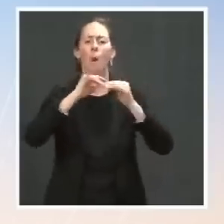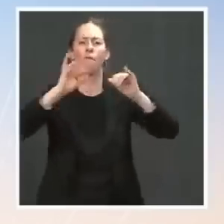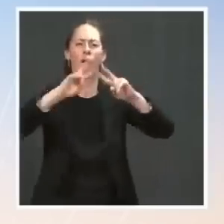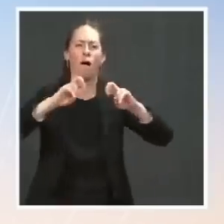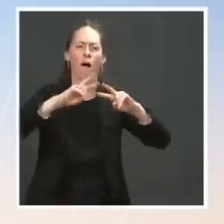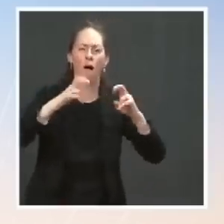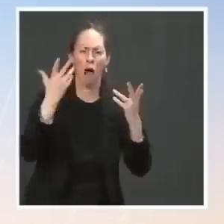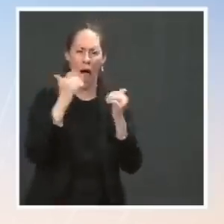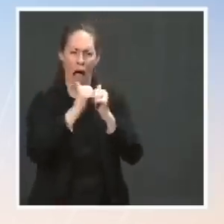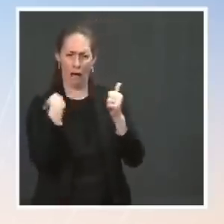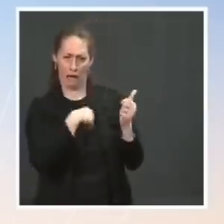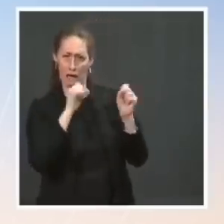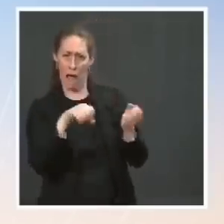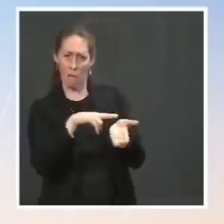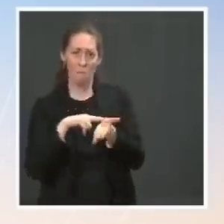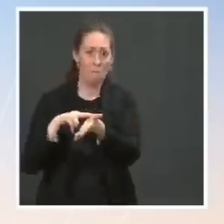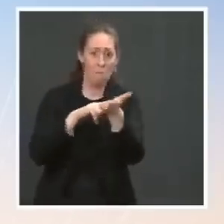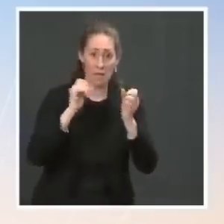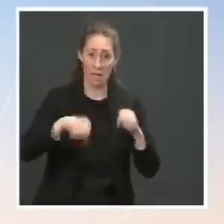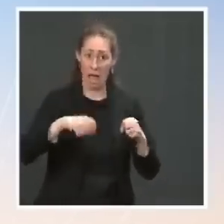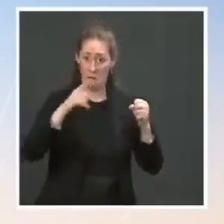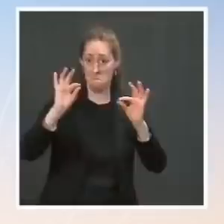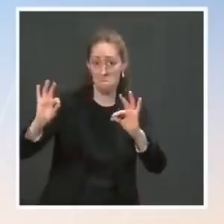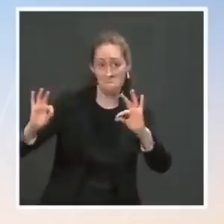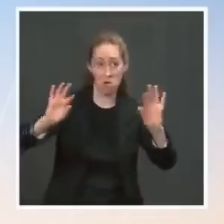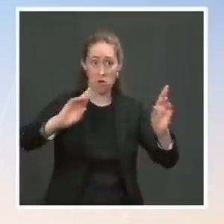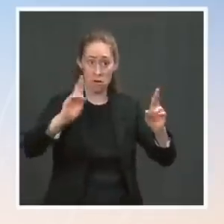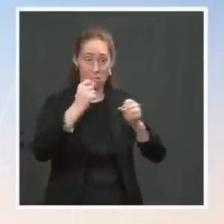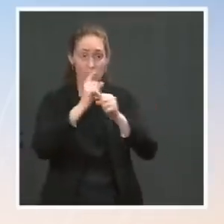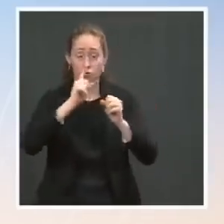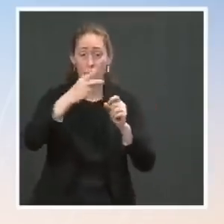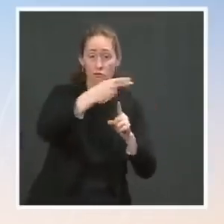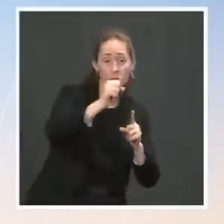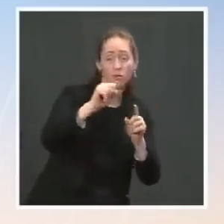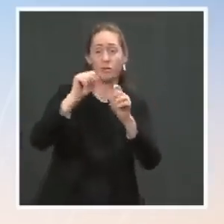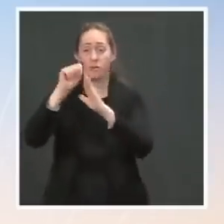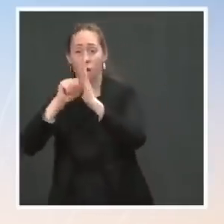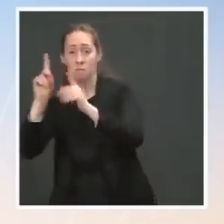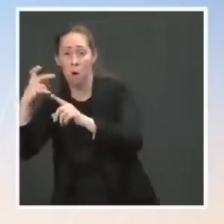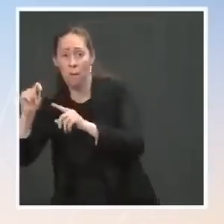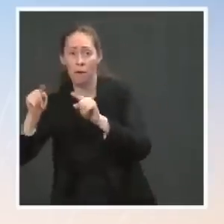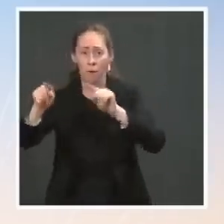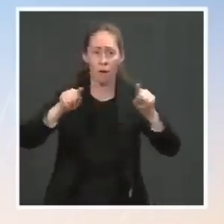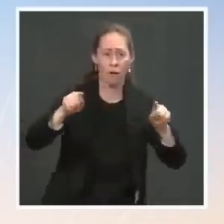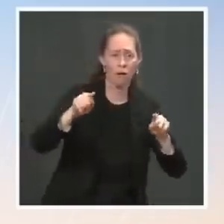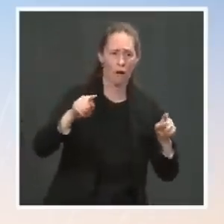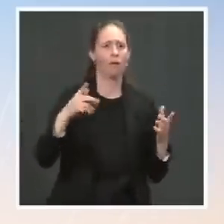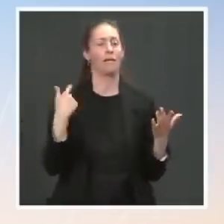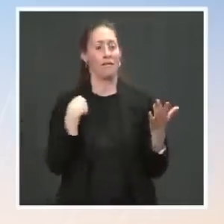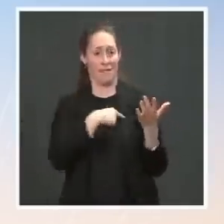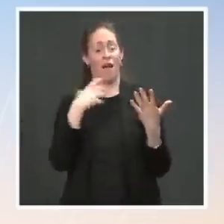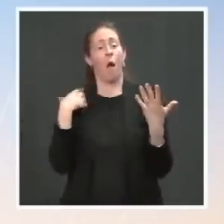that. HHS is a component of that. We're going to look at all of that. And the refugee cap, and the point I've been trying to make, which I know you don't love, but that's okay, but